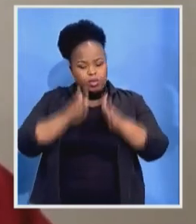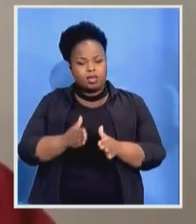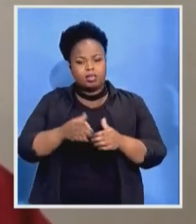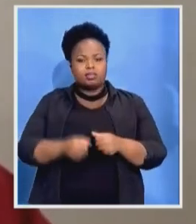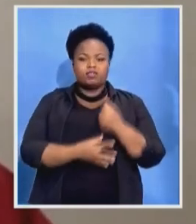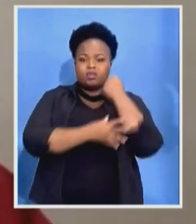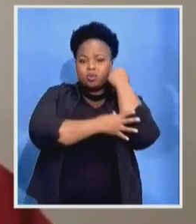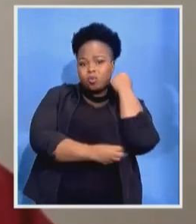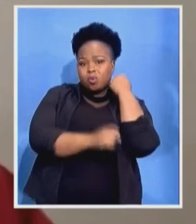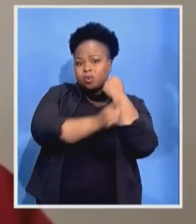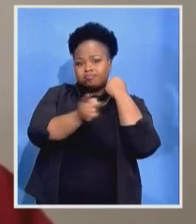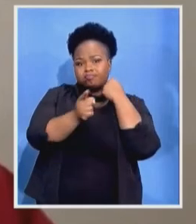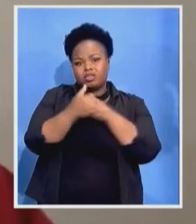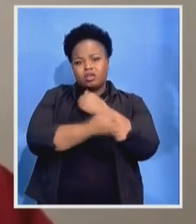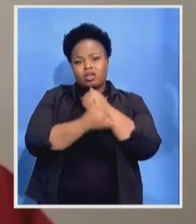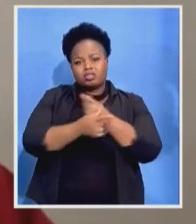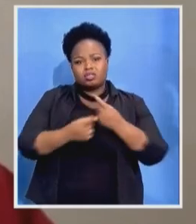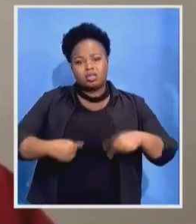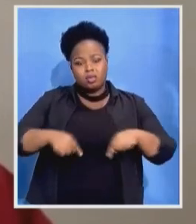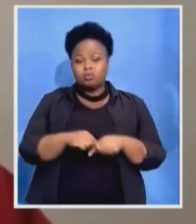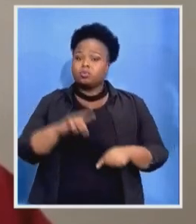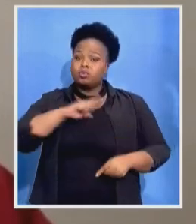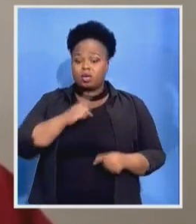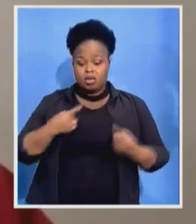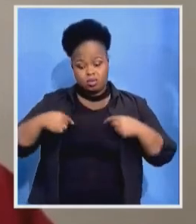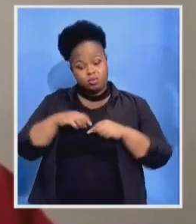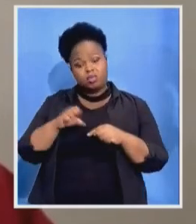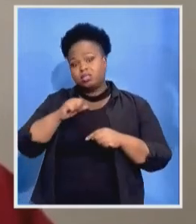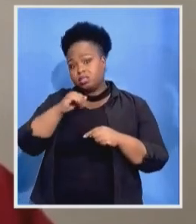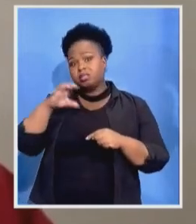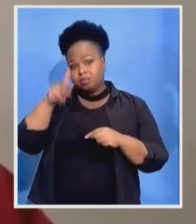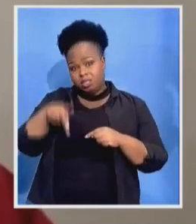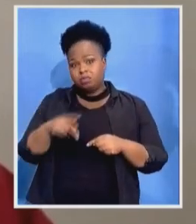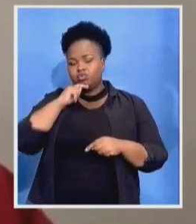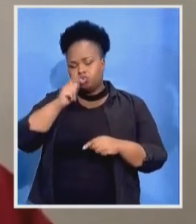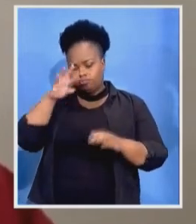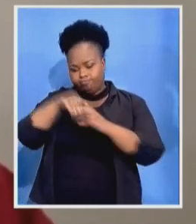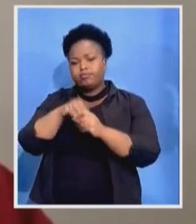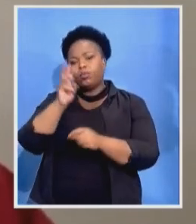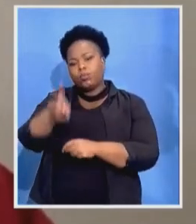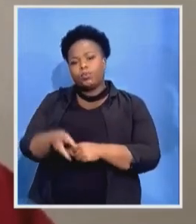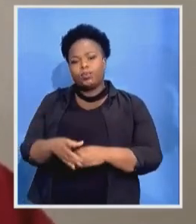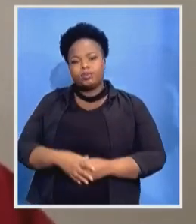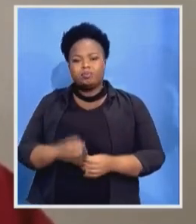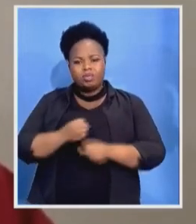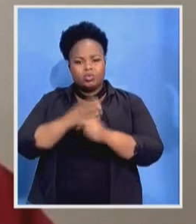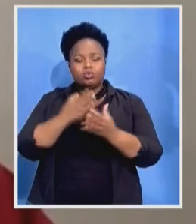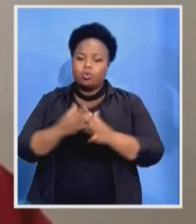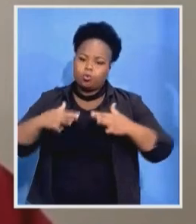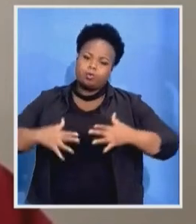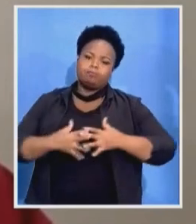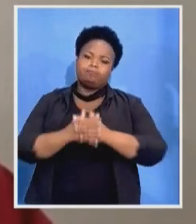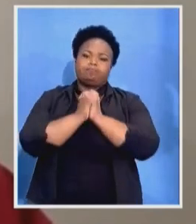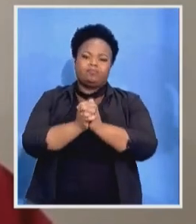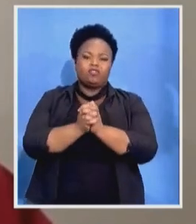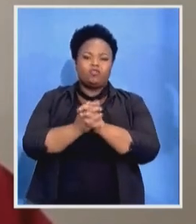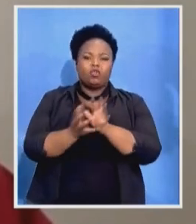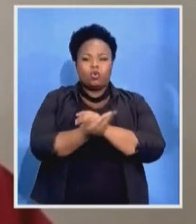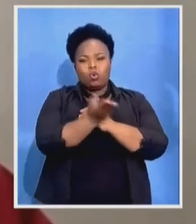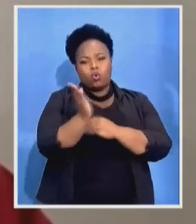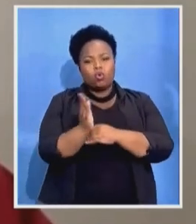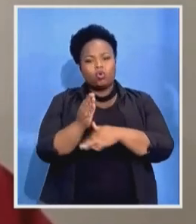the SACP will be part of this effort to seek to unite the broader trade union movement to act in